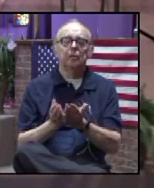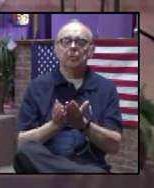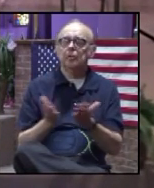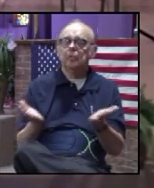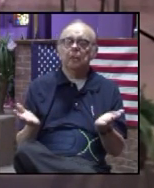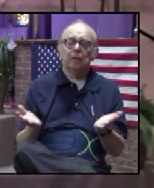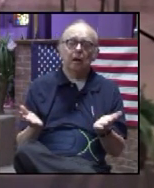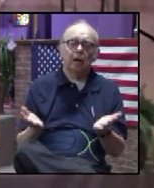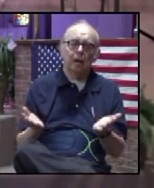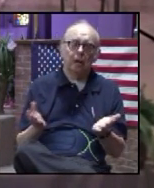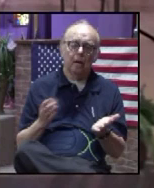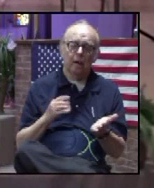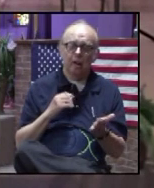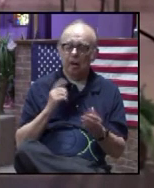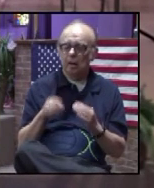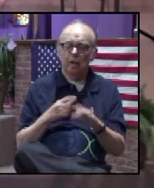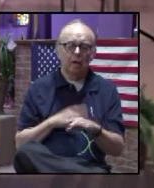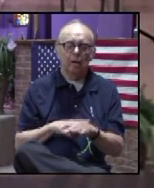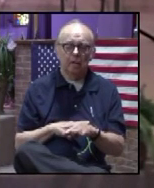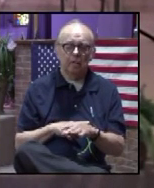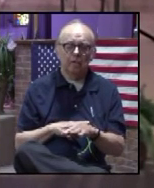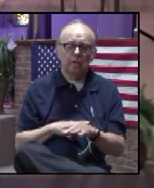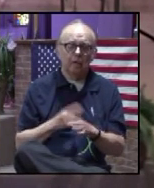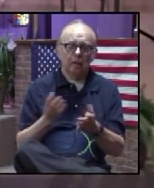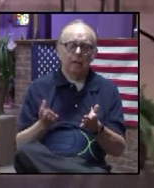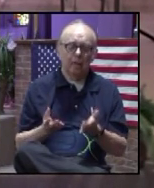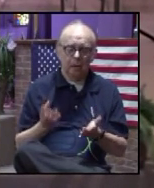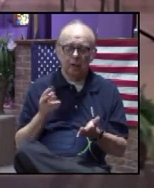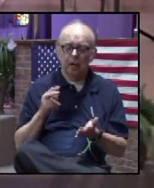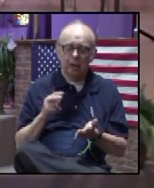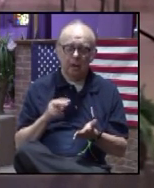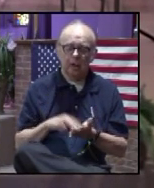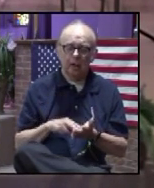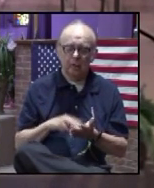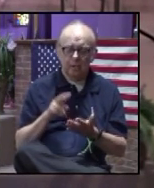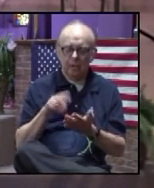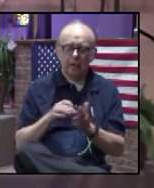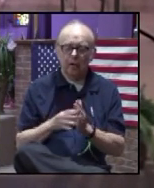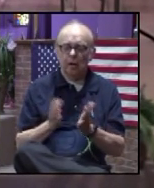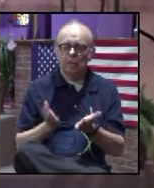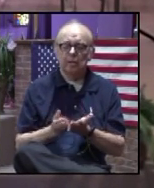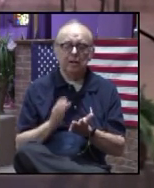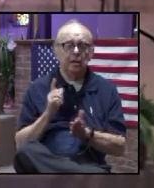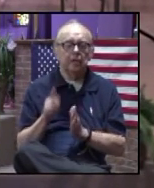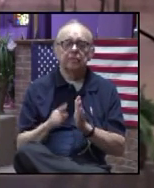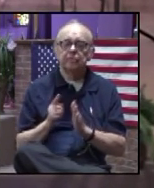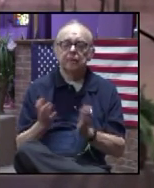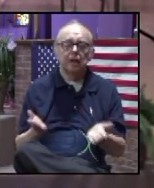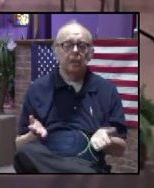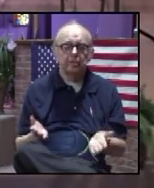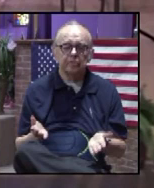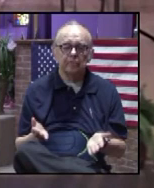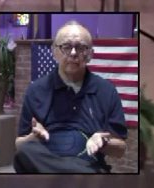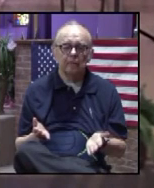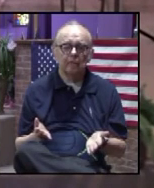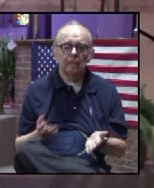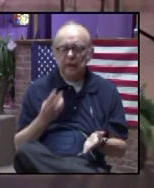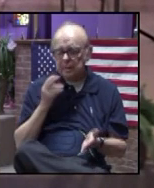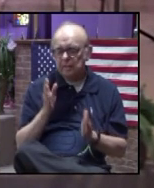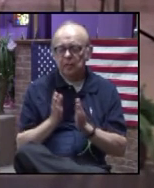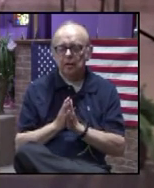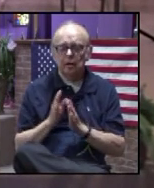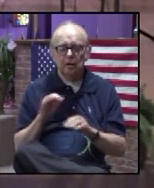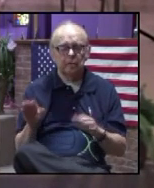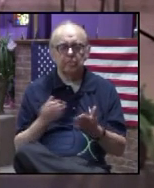and forwards, all the time, all you want. You can get up every morning and read your Bible 10 hours. Say your prayers